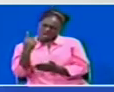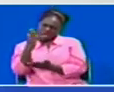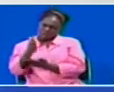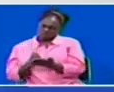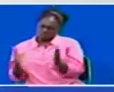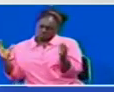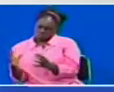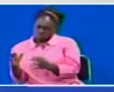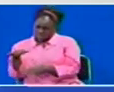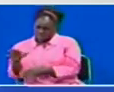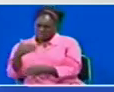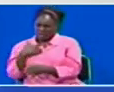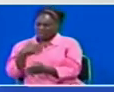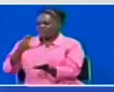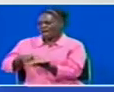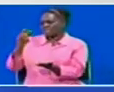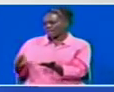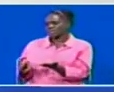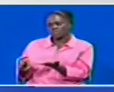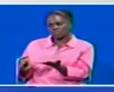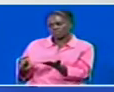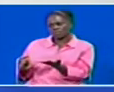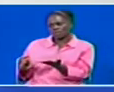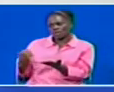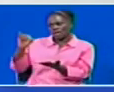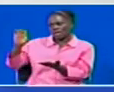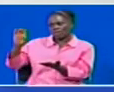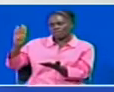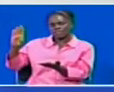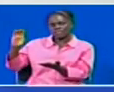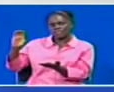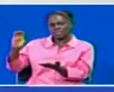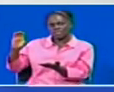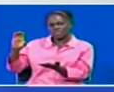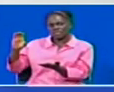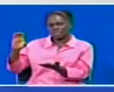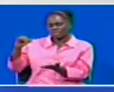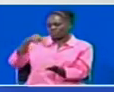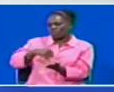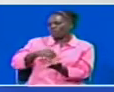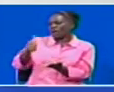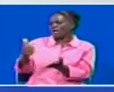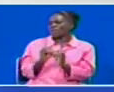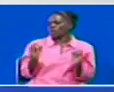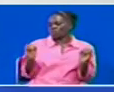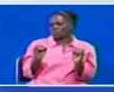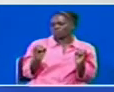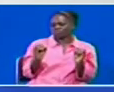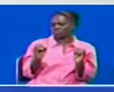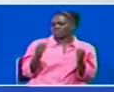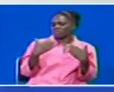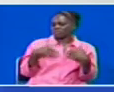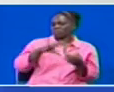seems to have advantage over another, and IEBC being careless enough not to involve all stakeholders,